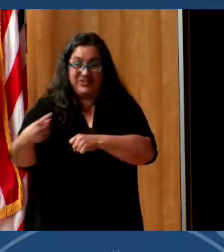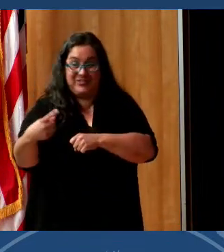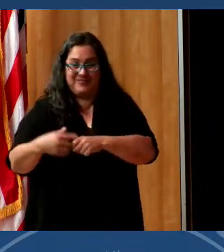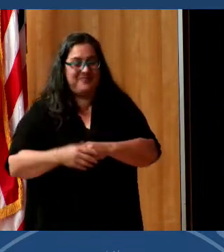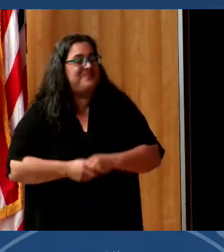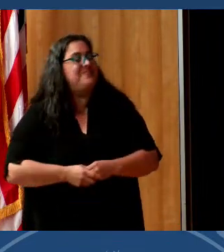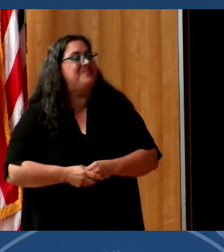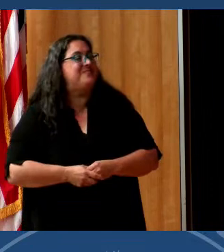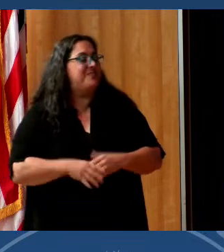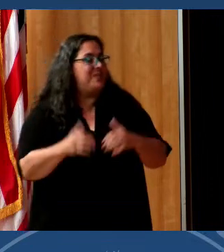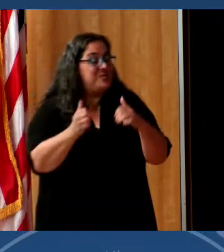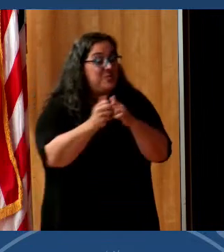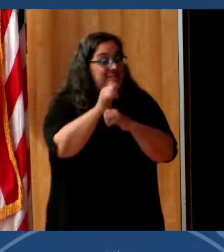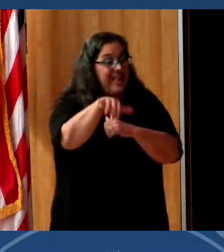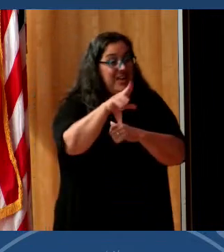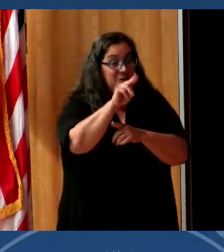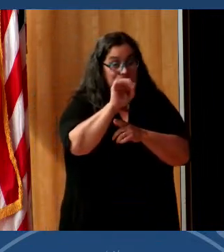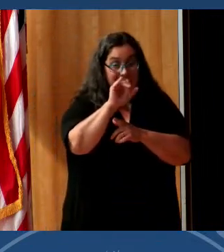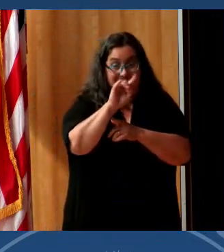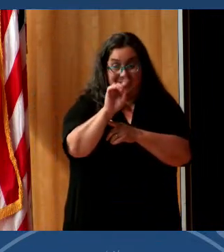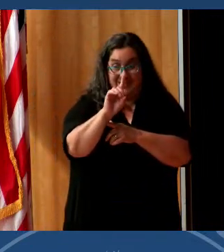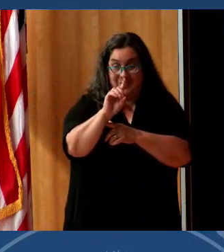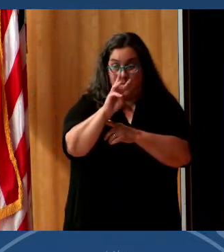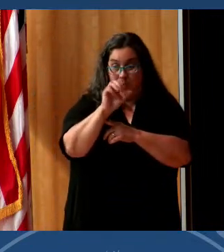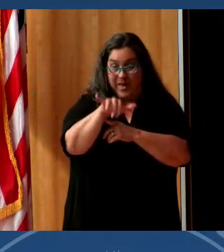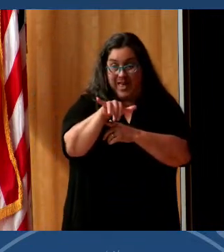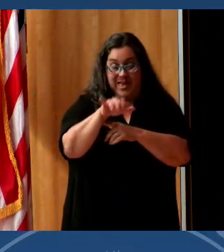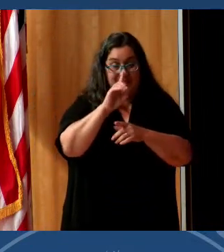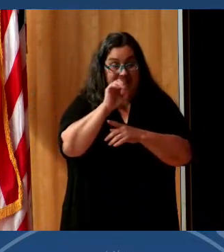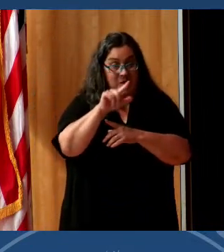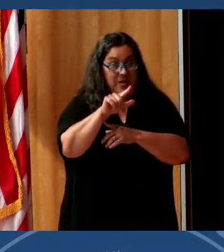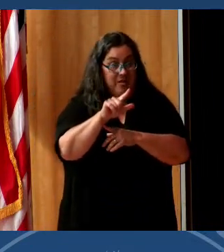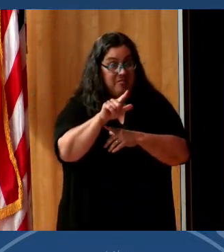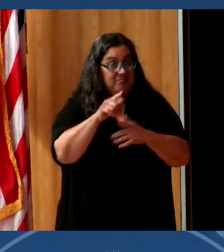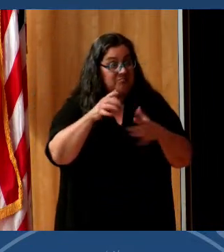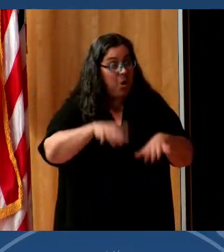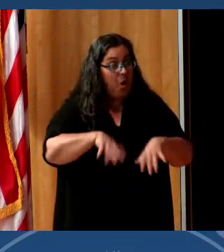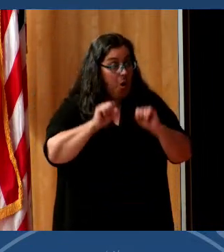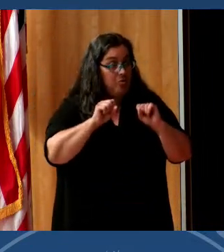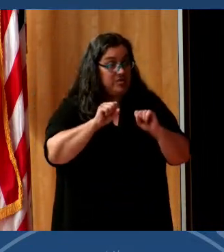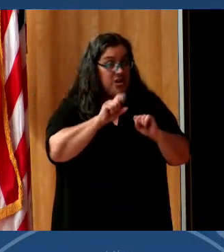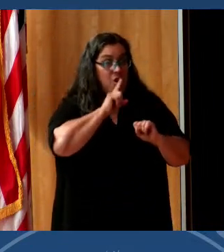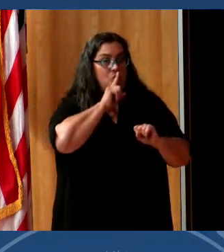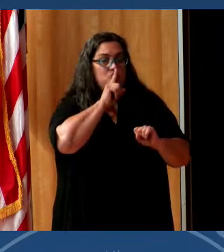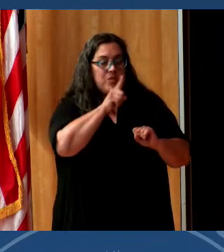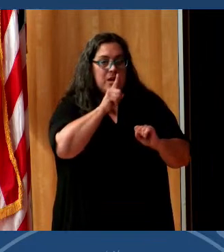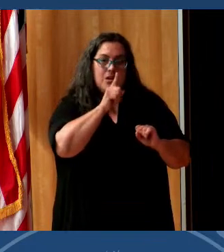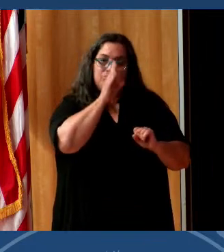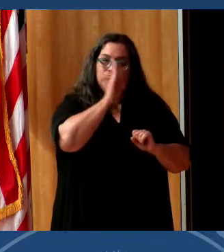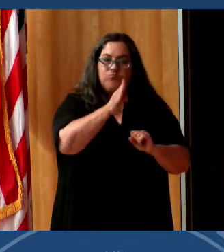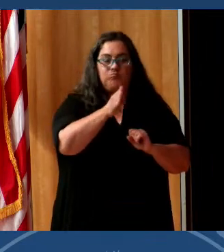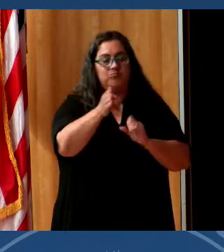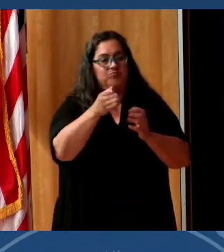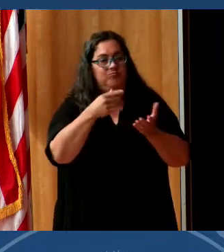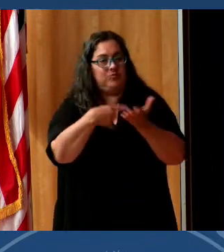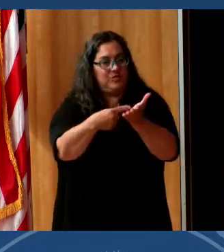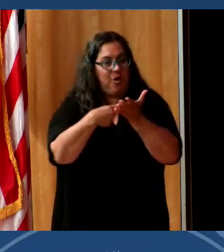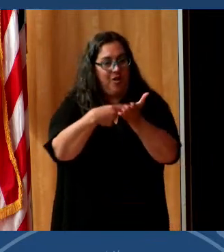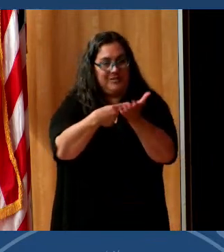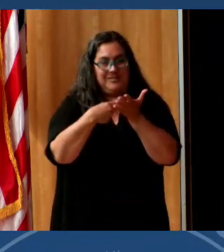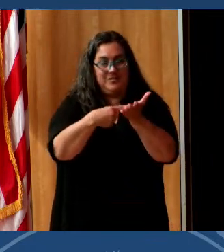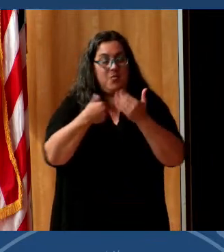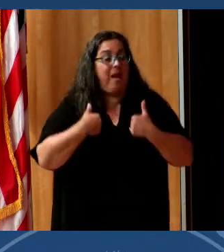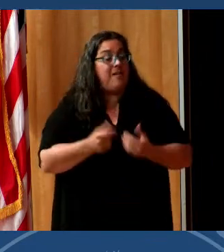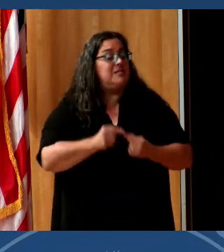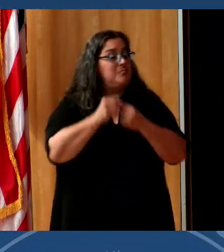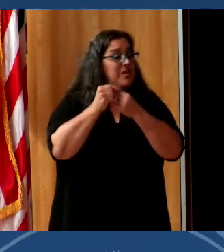with that, we, United Way of Delaware, hosted a Real Talk session where we had some special guests talk